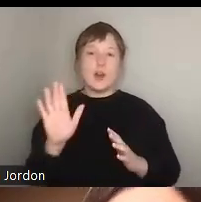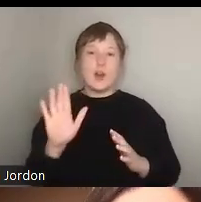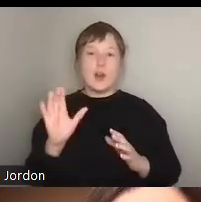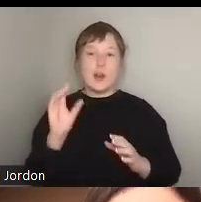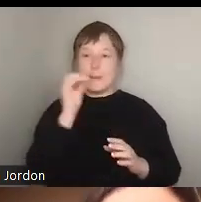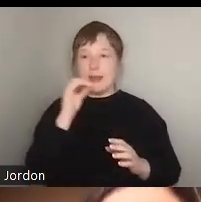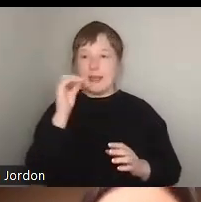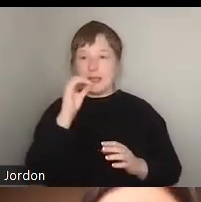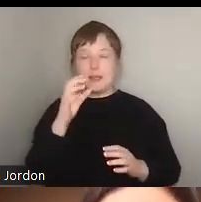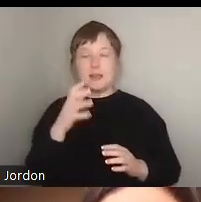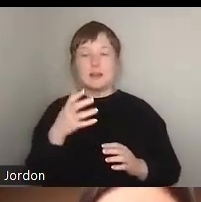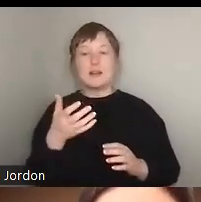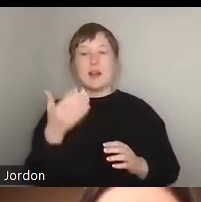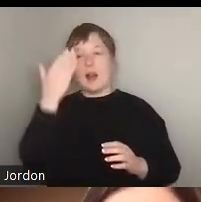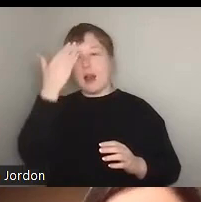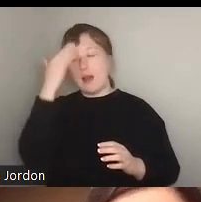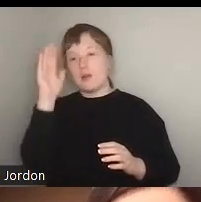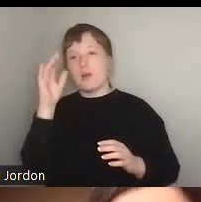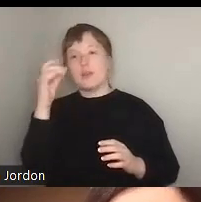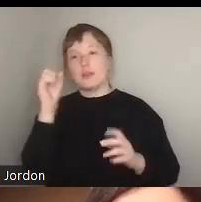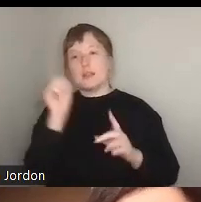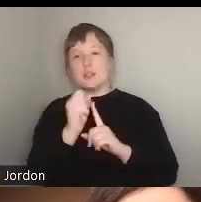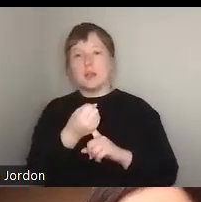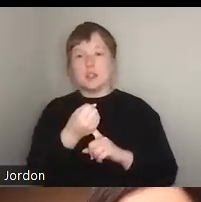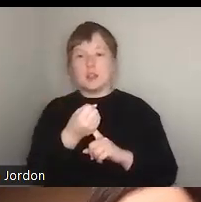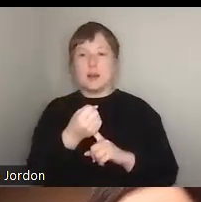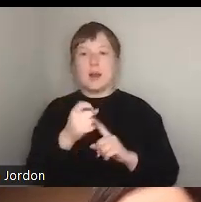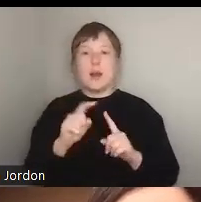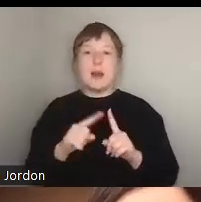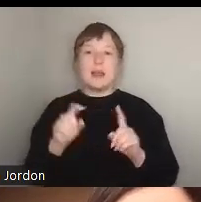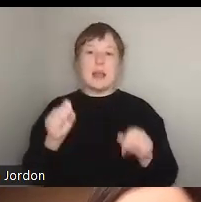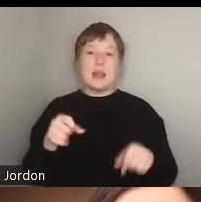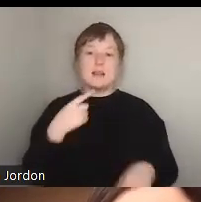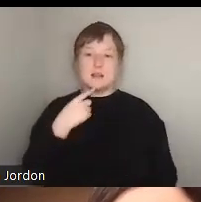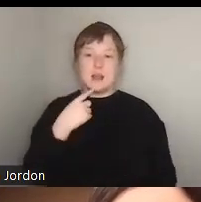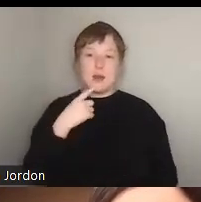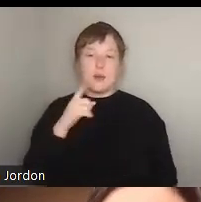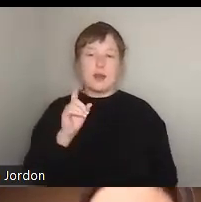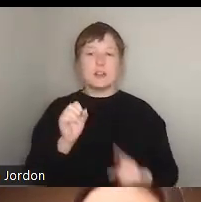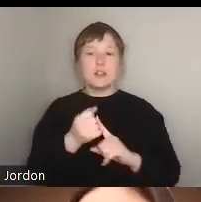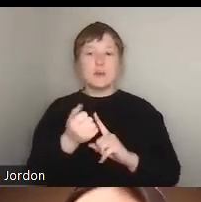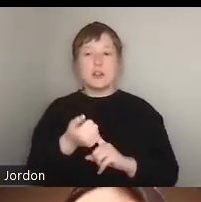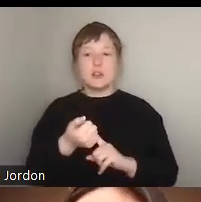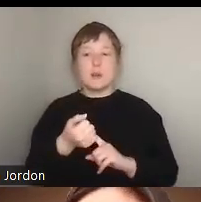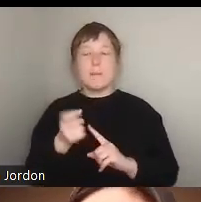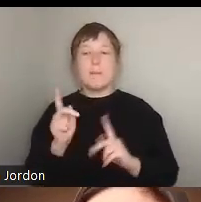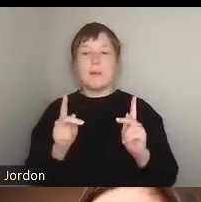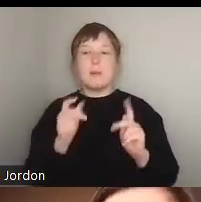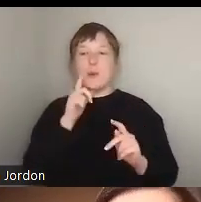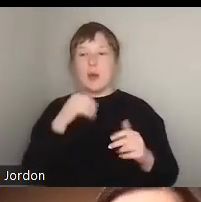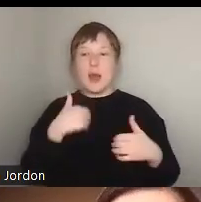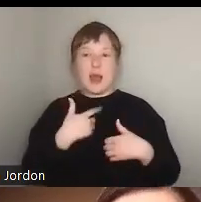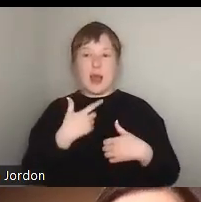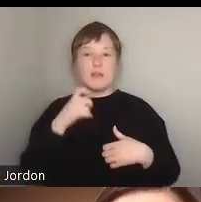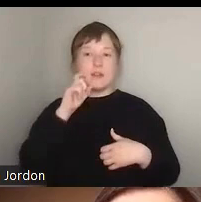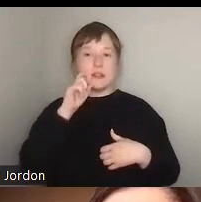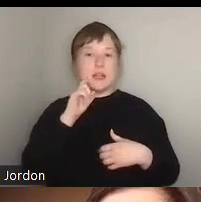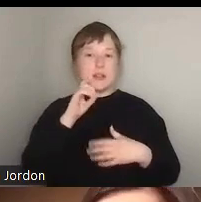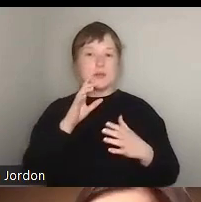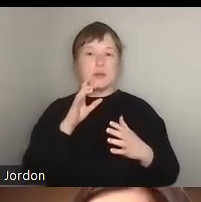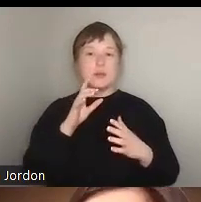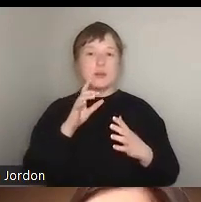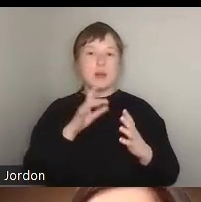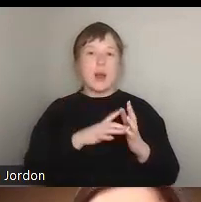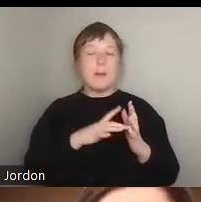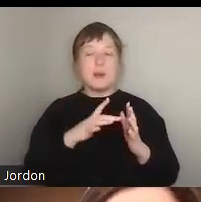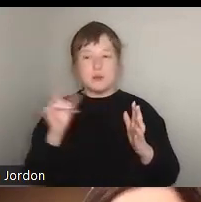well. Again, I don't know situations, I'm not saying this is it, but I can also say that there are instances where people who have experienced sexual abuse, even if it was in